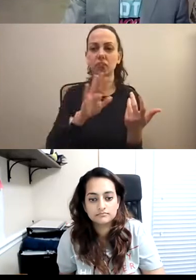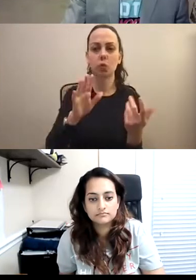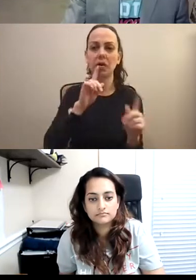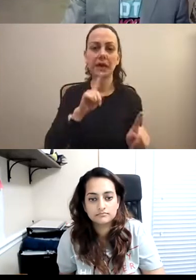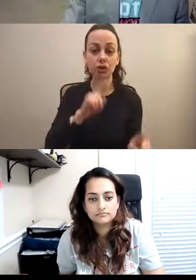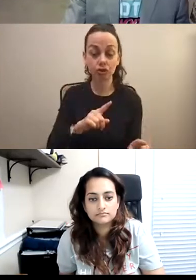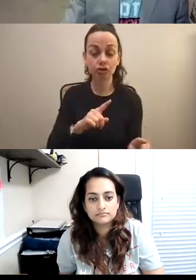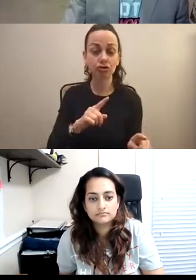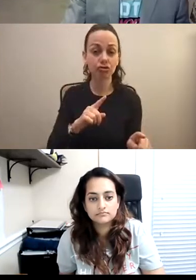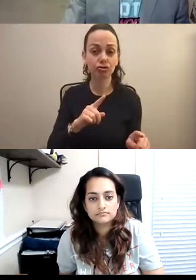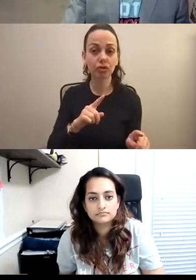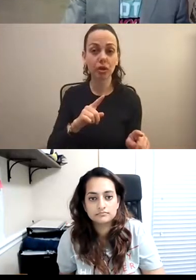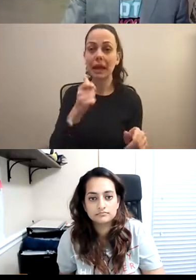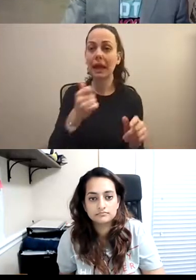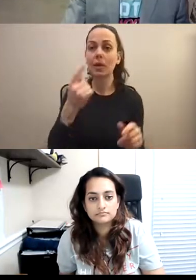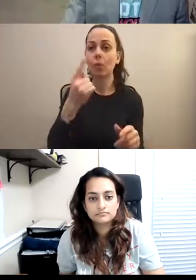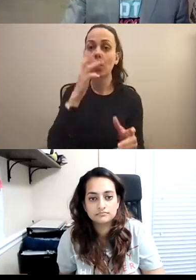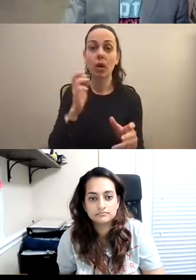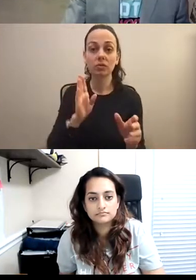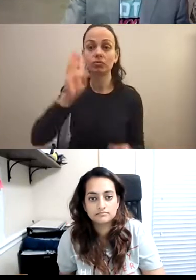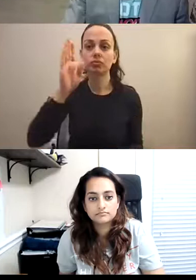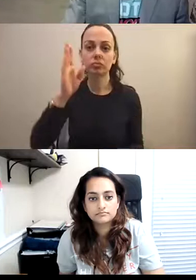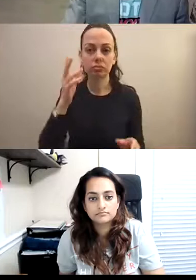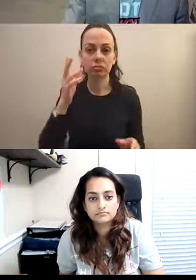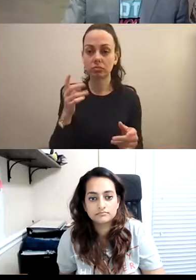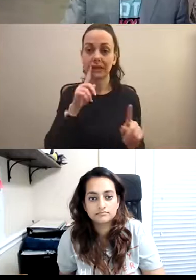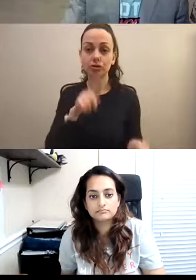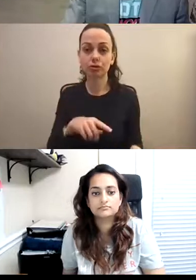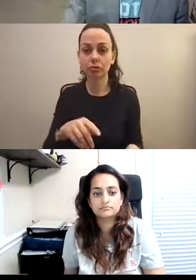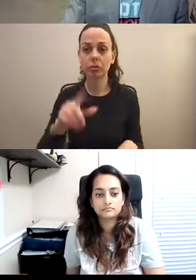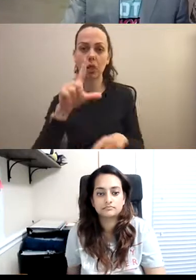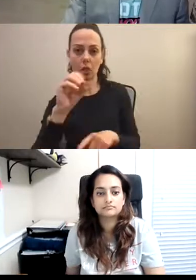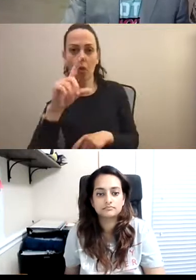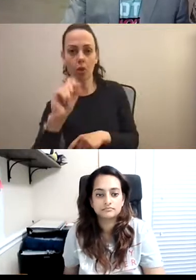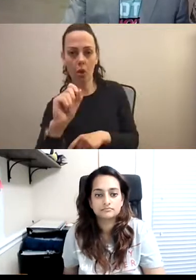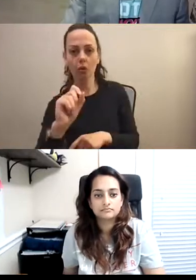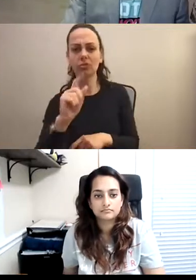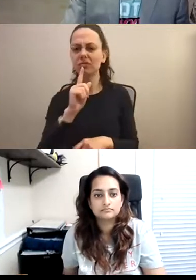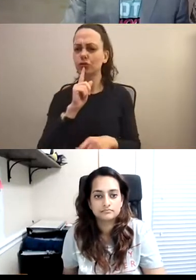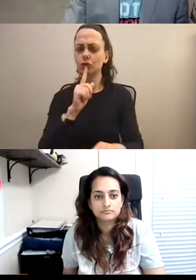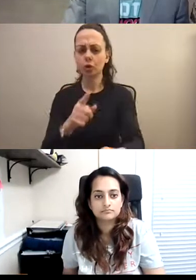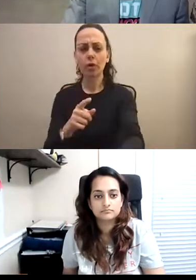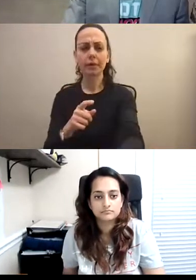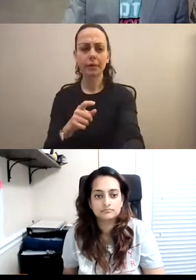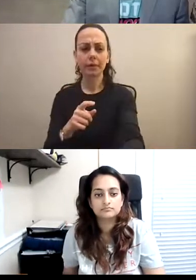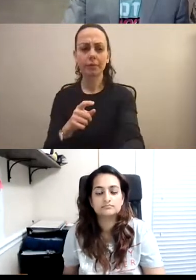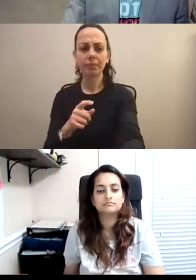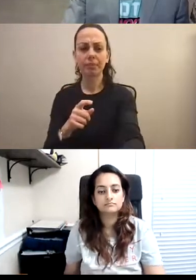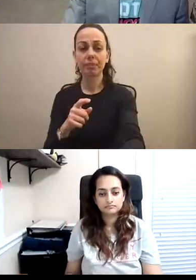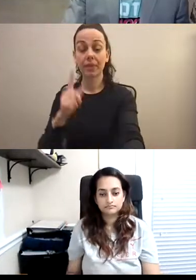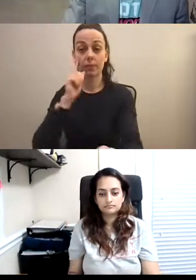answers. So, does anyone want to jump in? Or... Sure. I would say